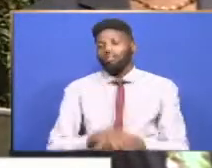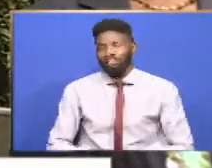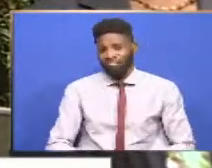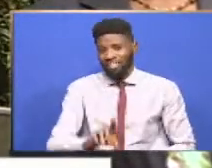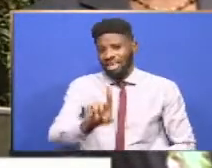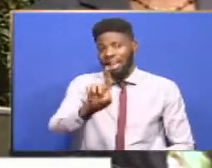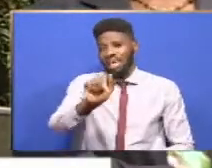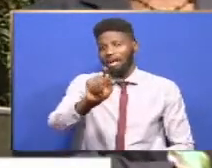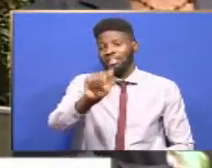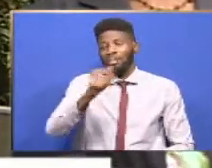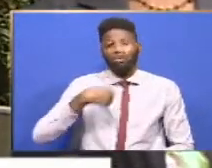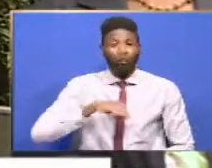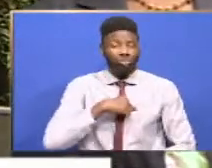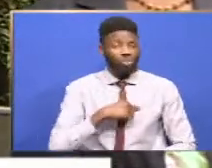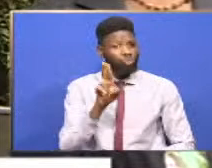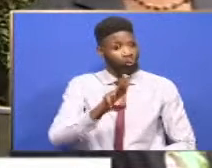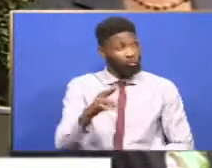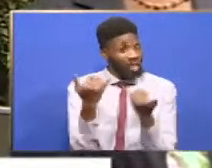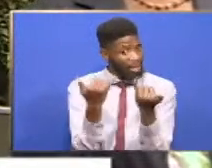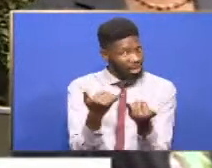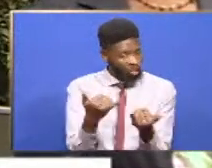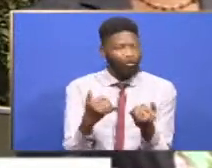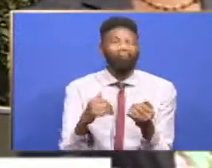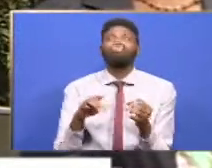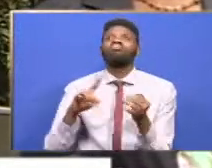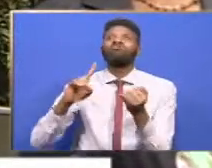using, amongst other things, include